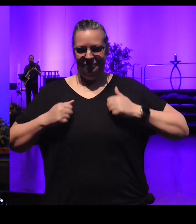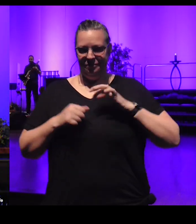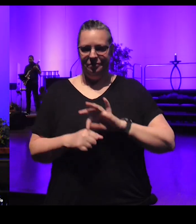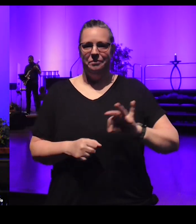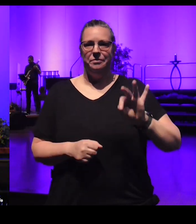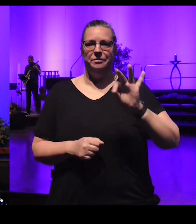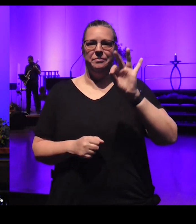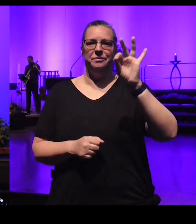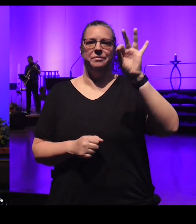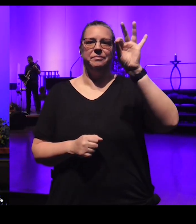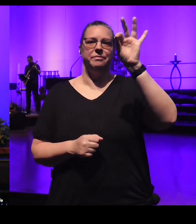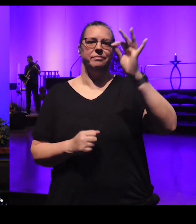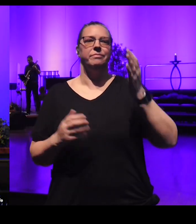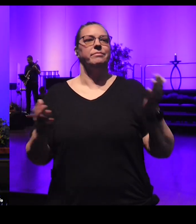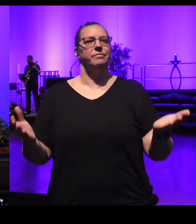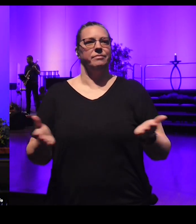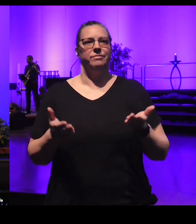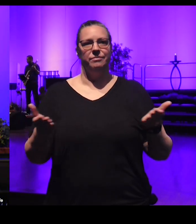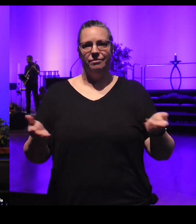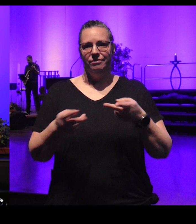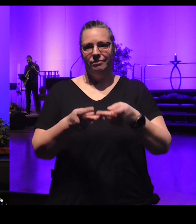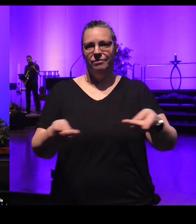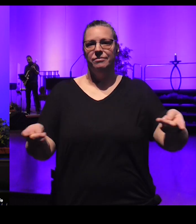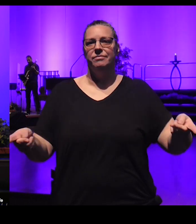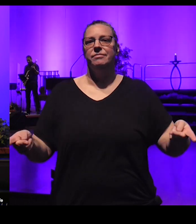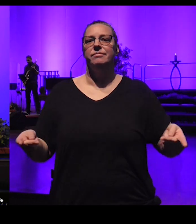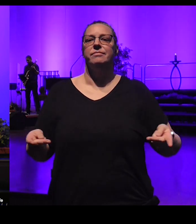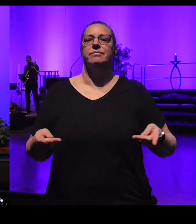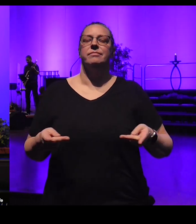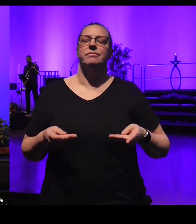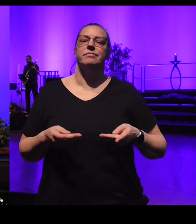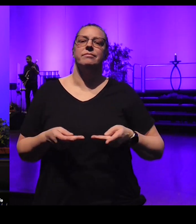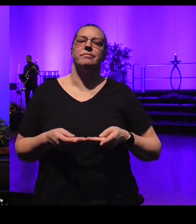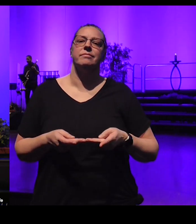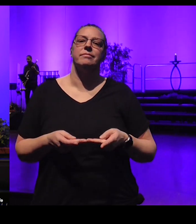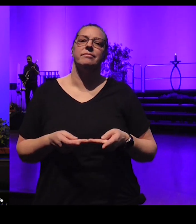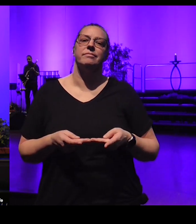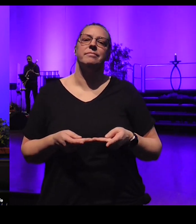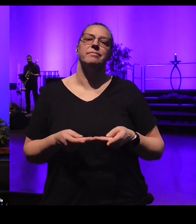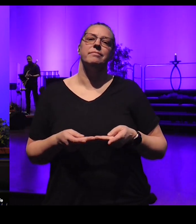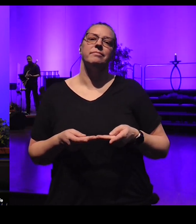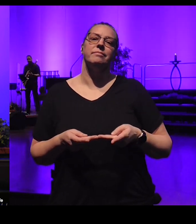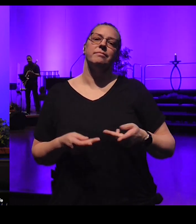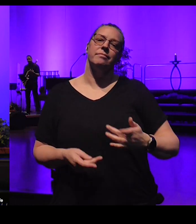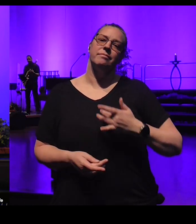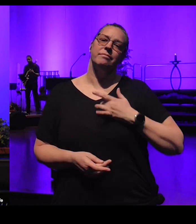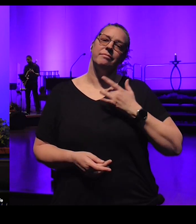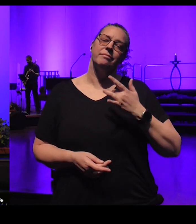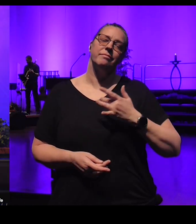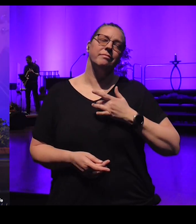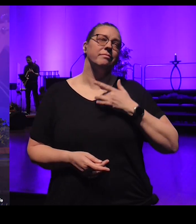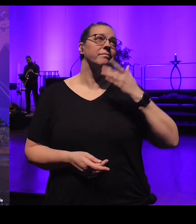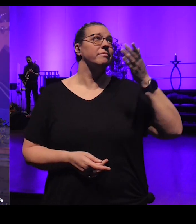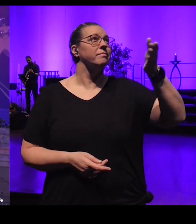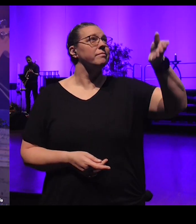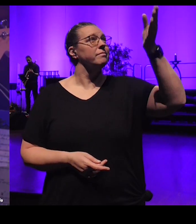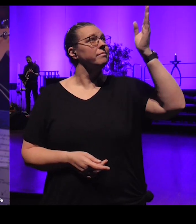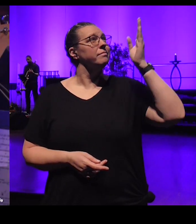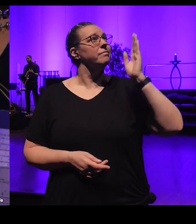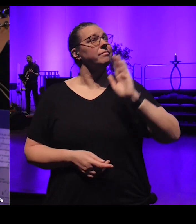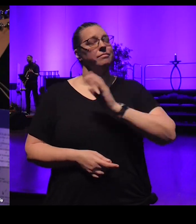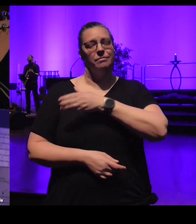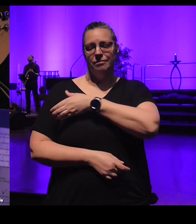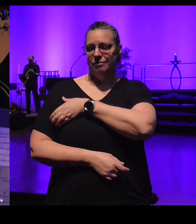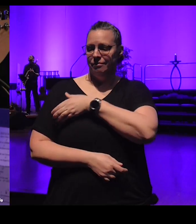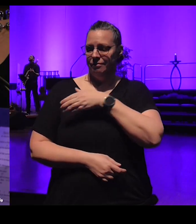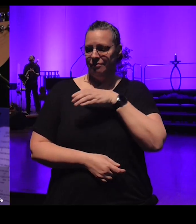Surely the presence of God is in this place. I can